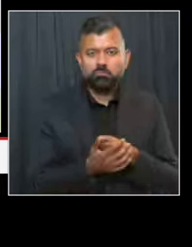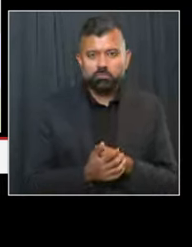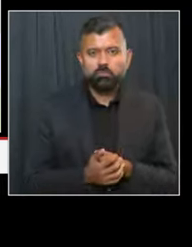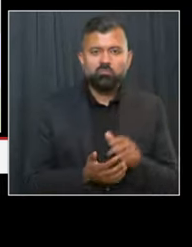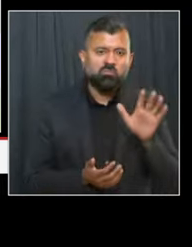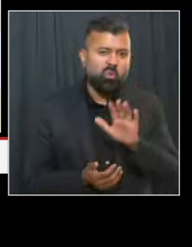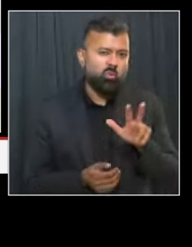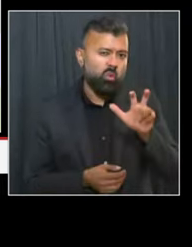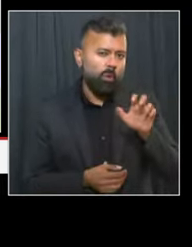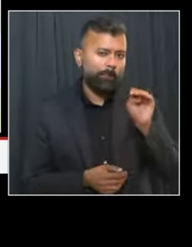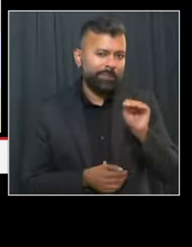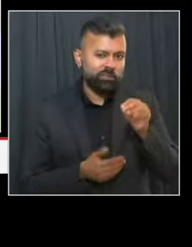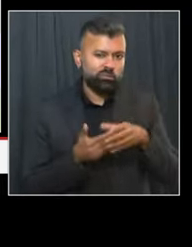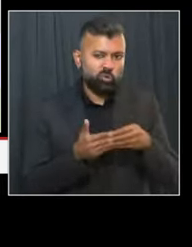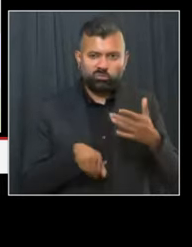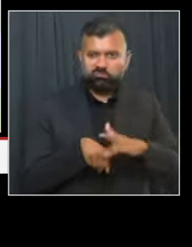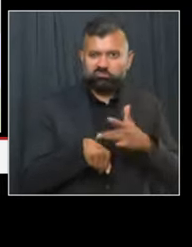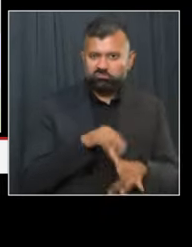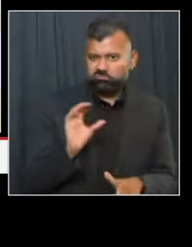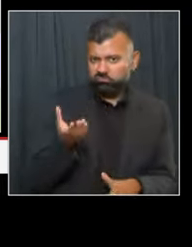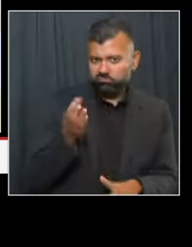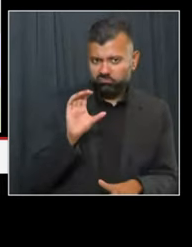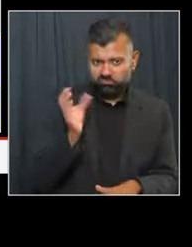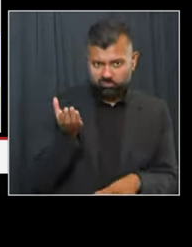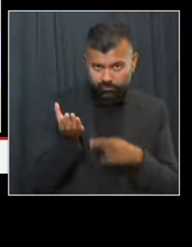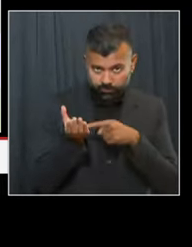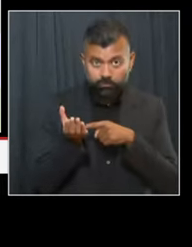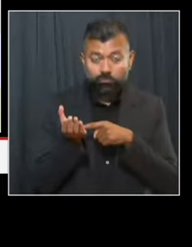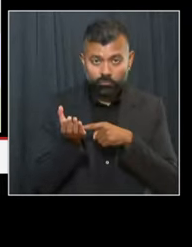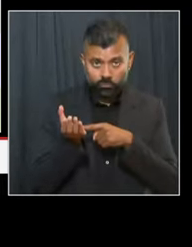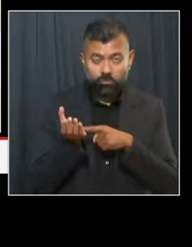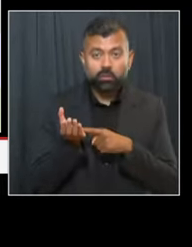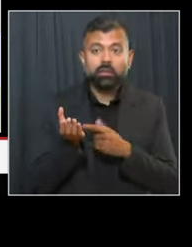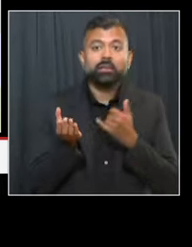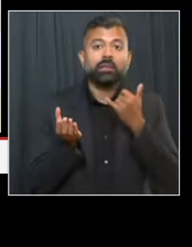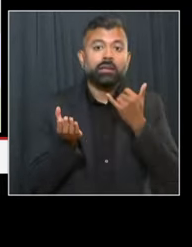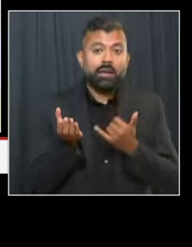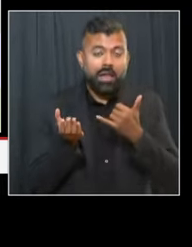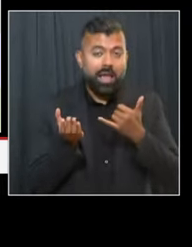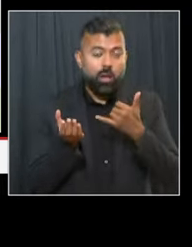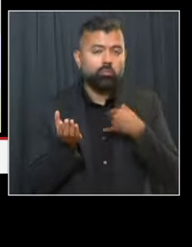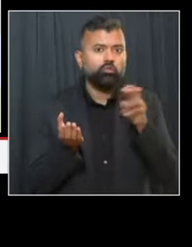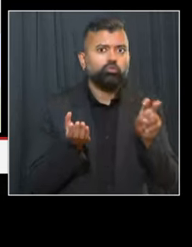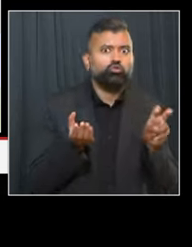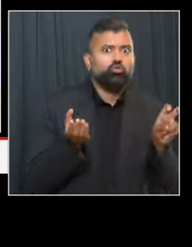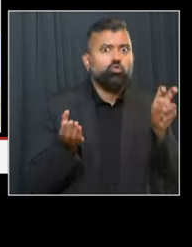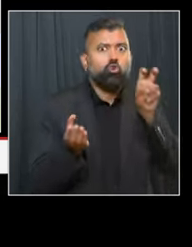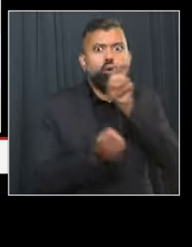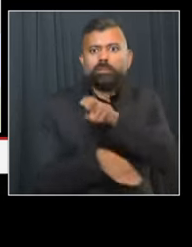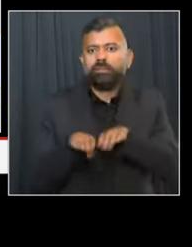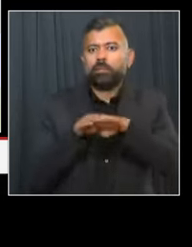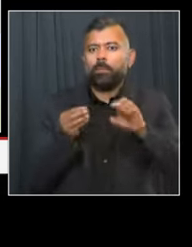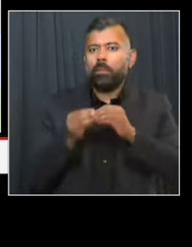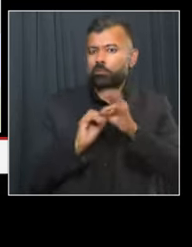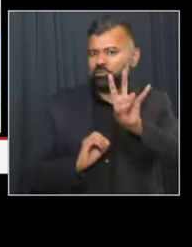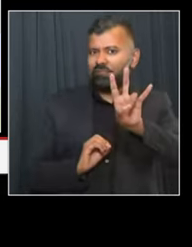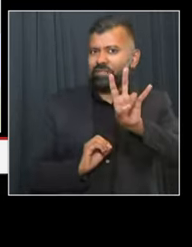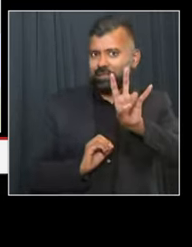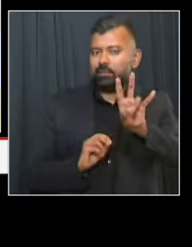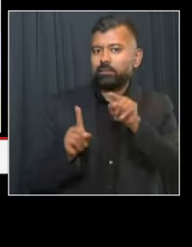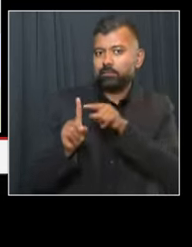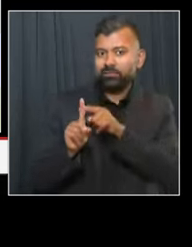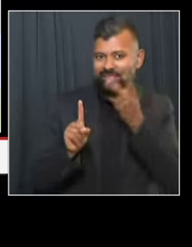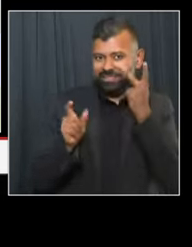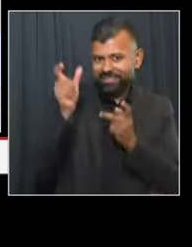slide, you can see in step 7, we started with $303 million that we had to reduce, down from $1.1 billion. We